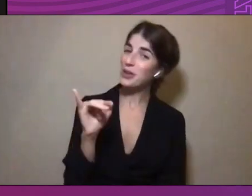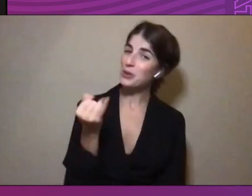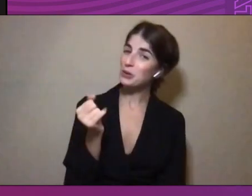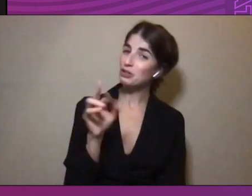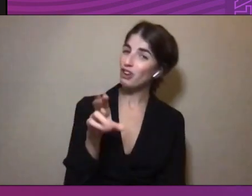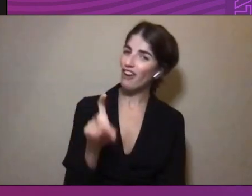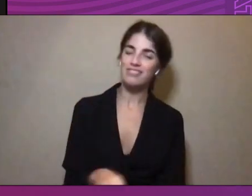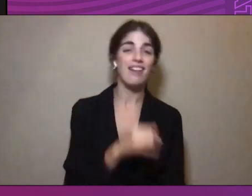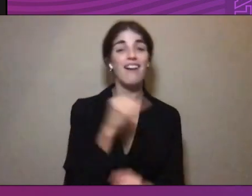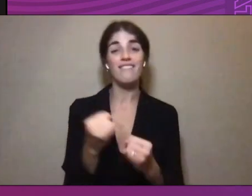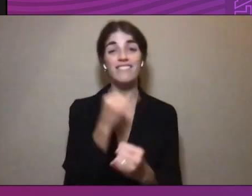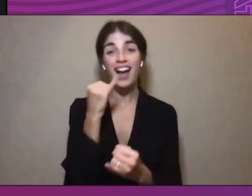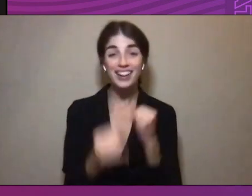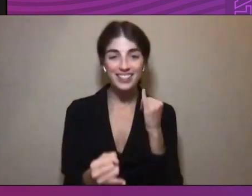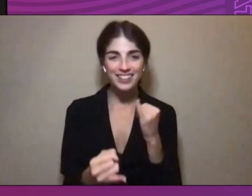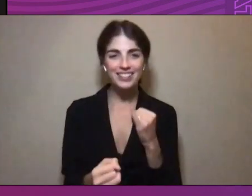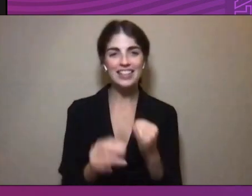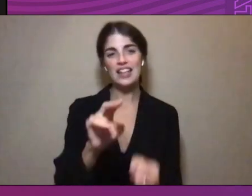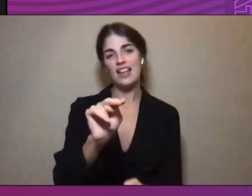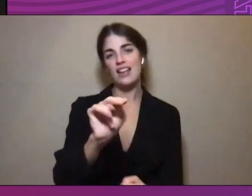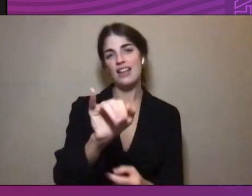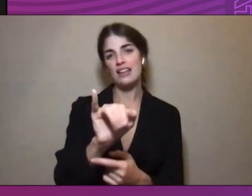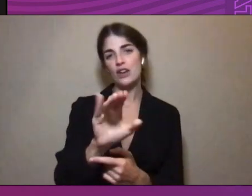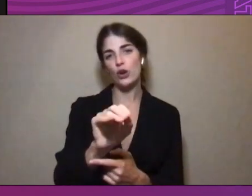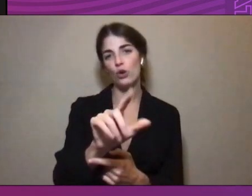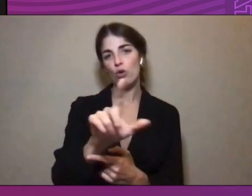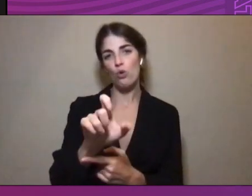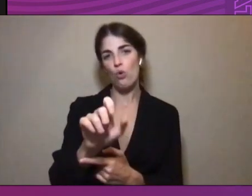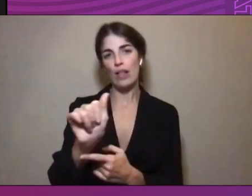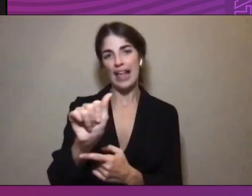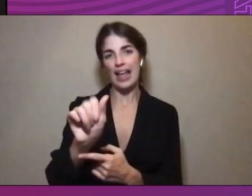I'll pass it along to Nicole A. Watson.